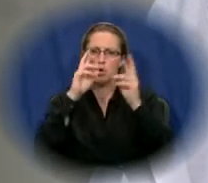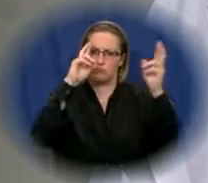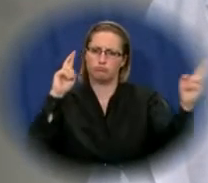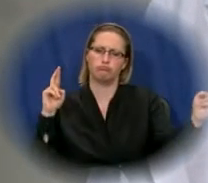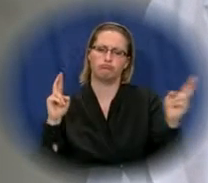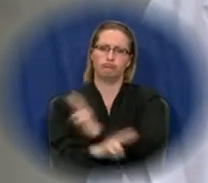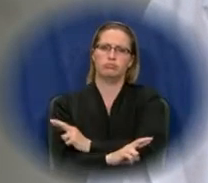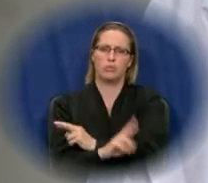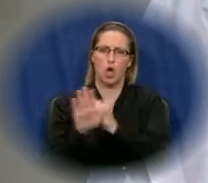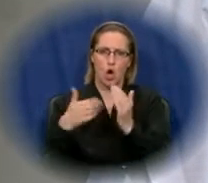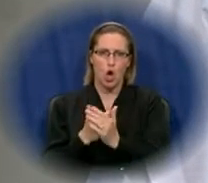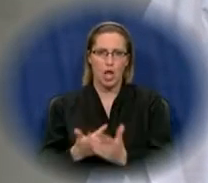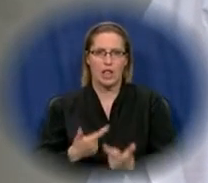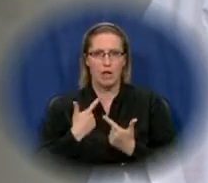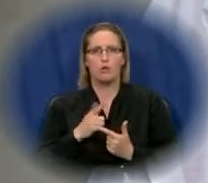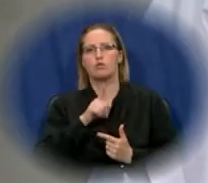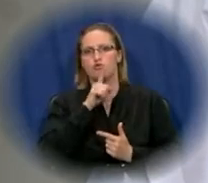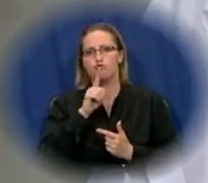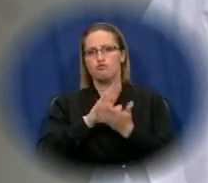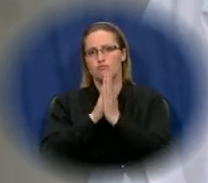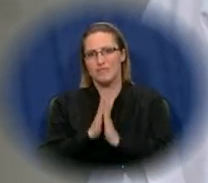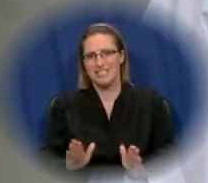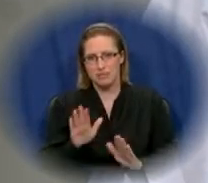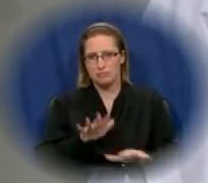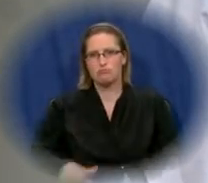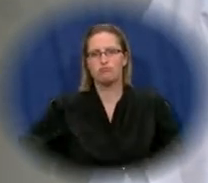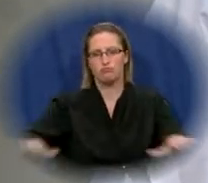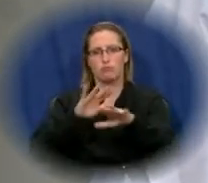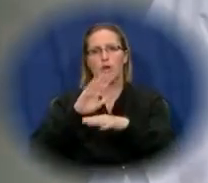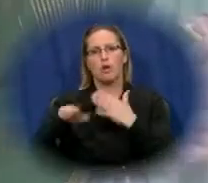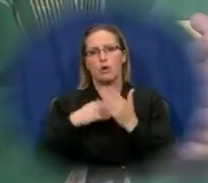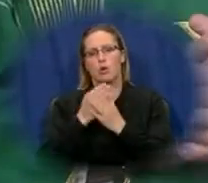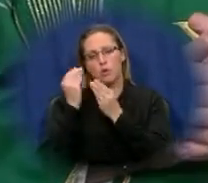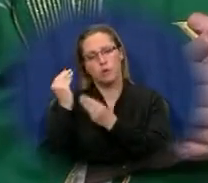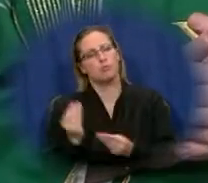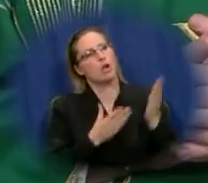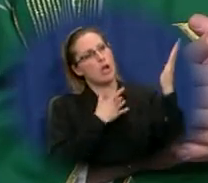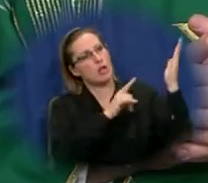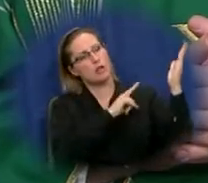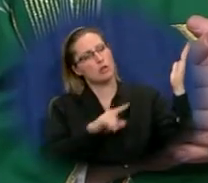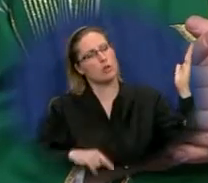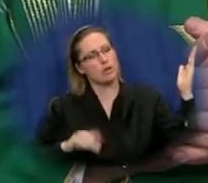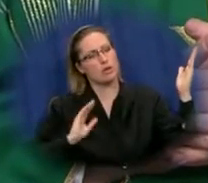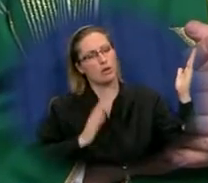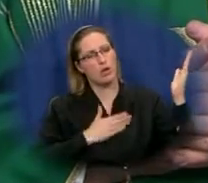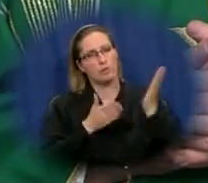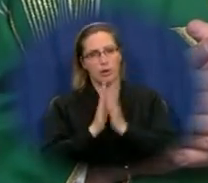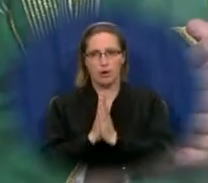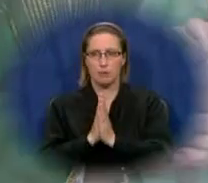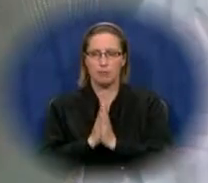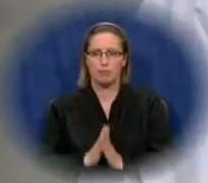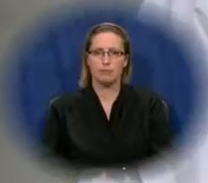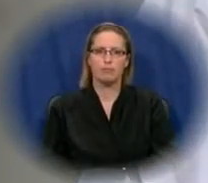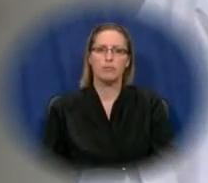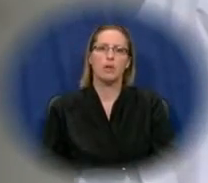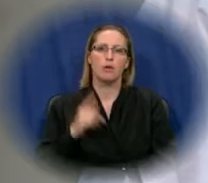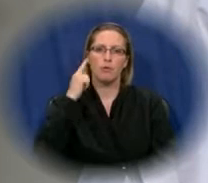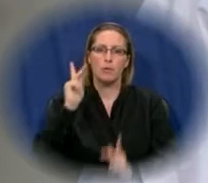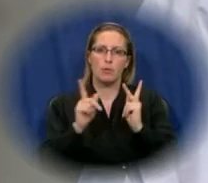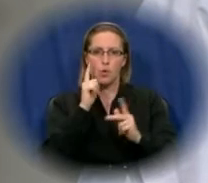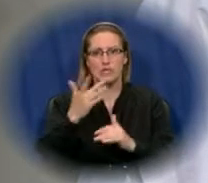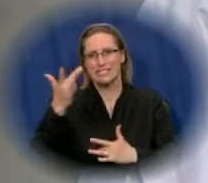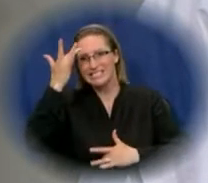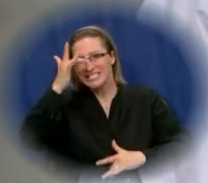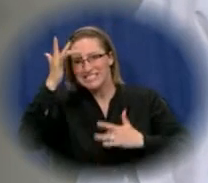life and for true peace among all, we pray to the Lord. Lord, hear our prayer. For the sick and the